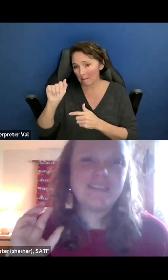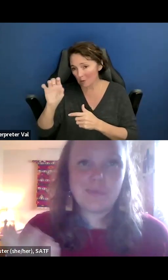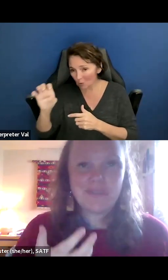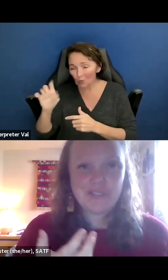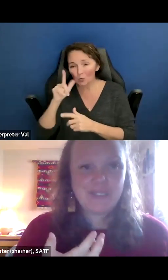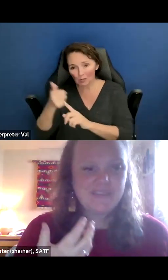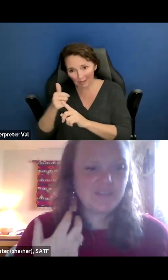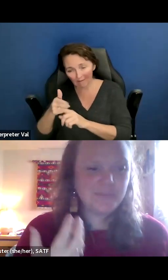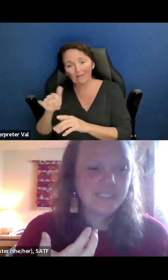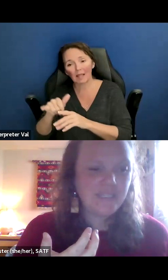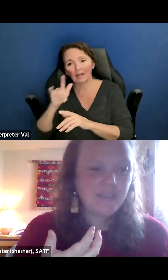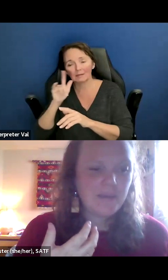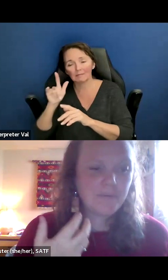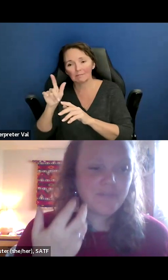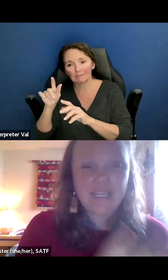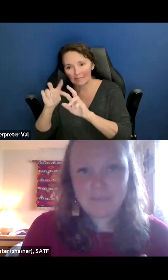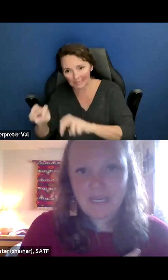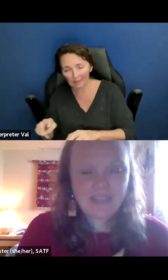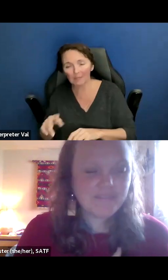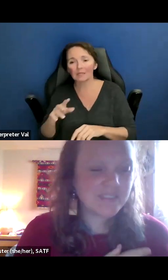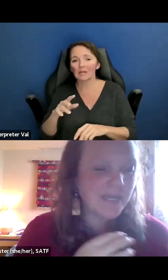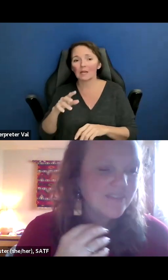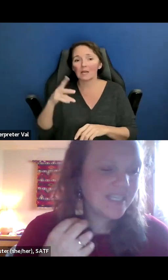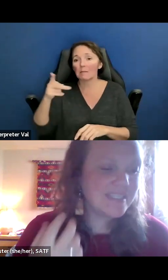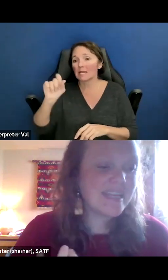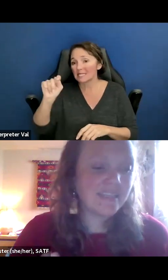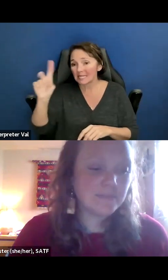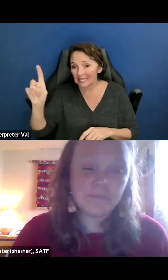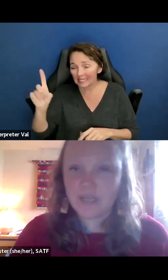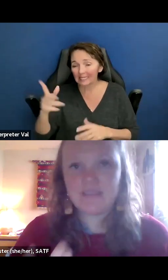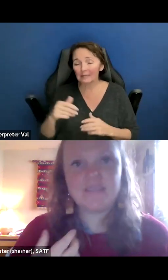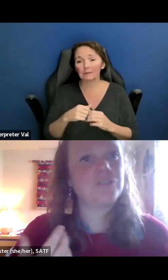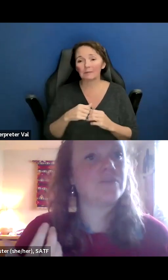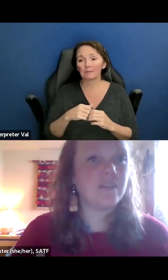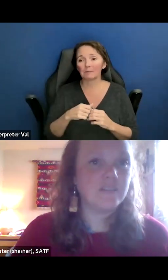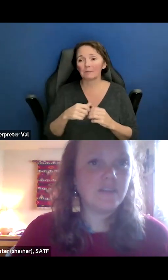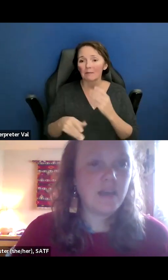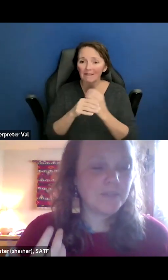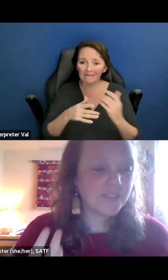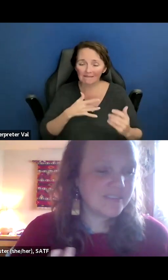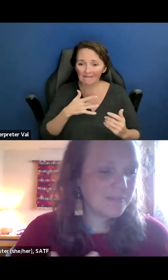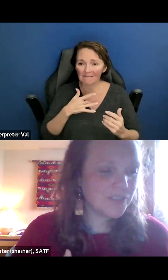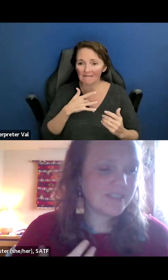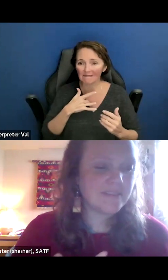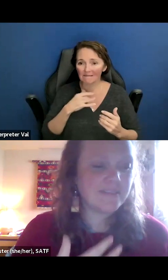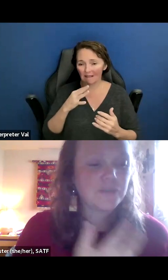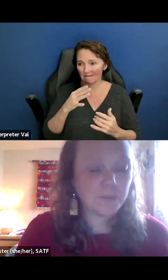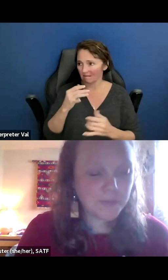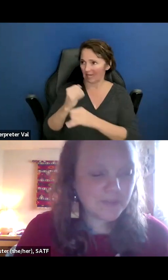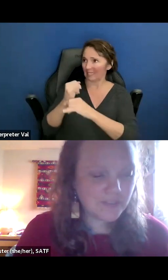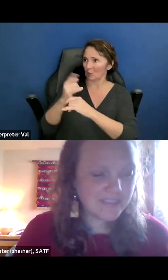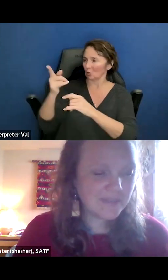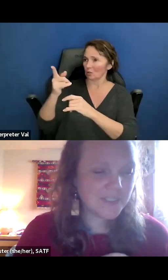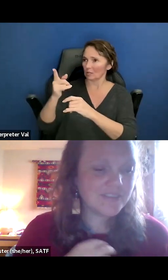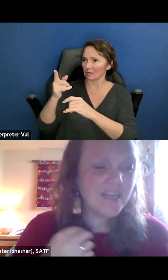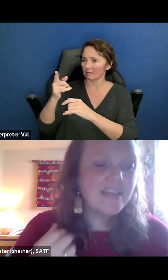So this supportive response is really provided by that victim advocate in tandem with sexual assault nurse examiners, sexual